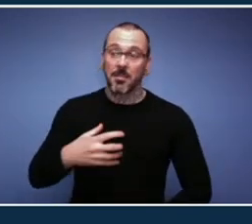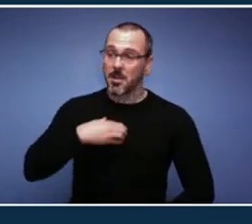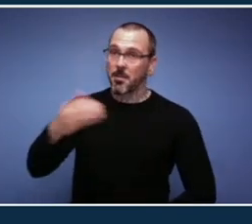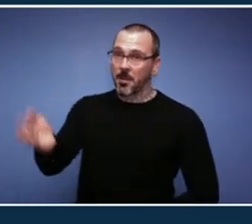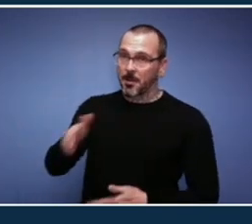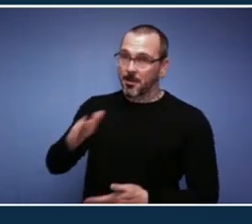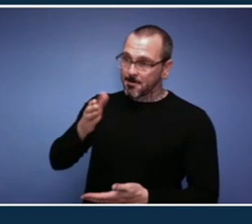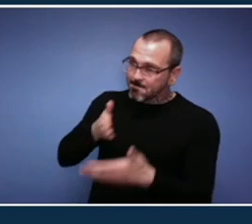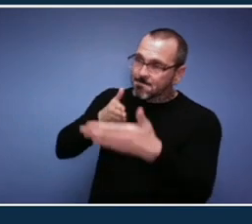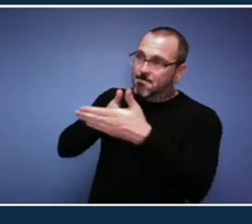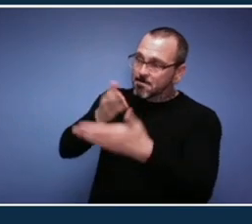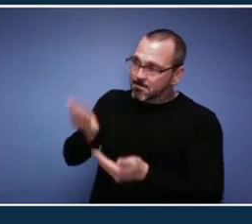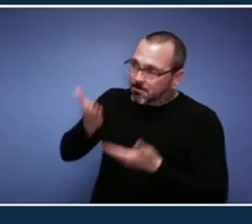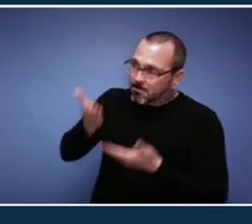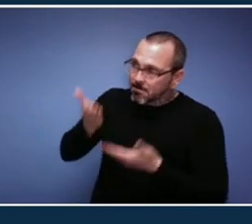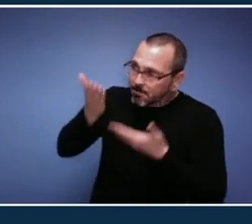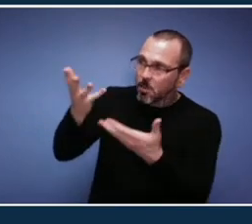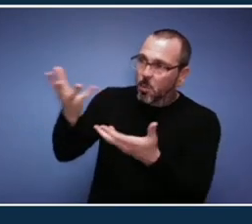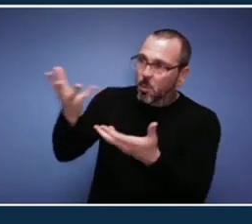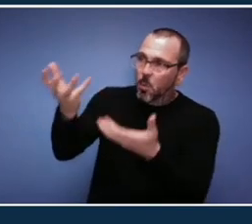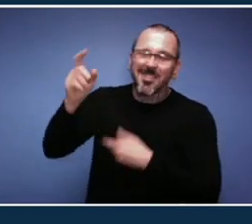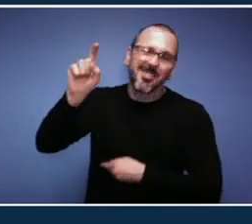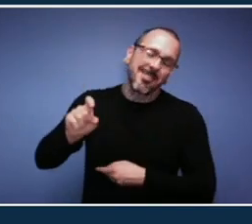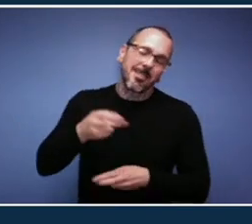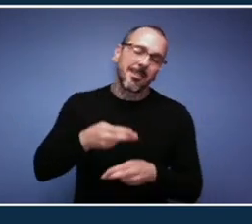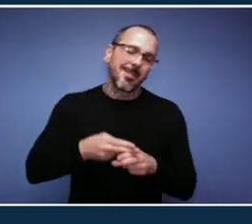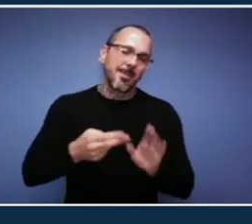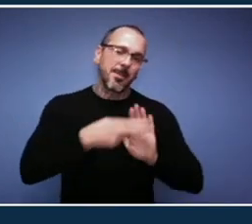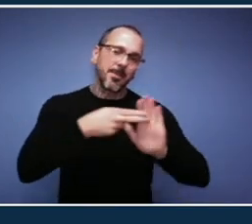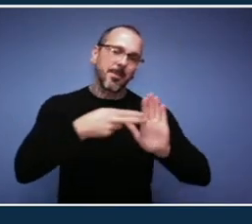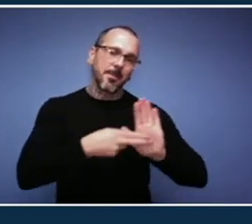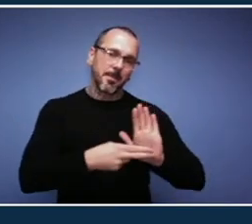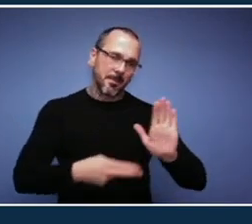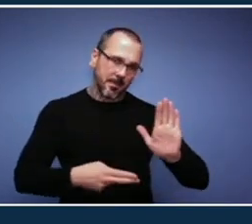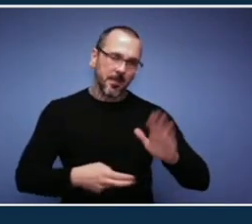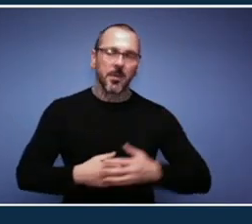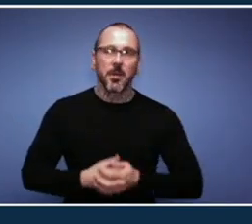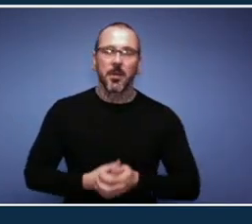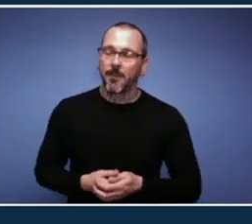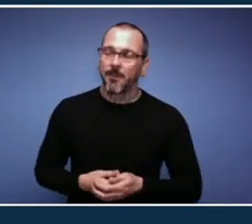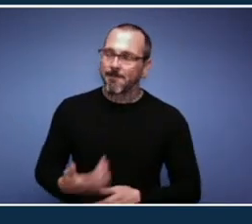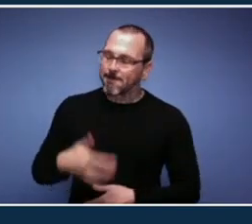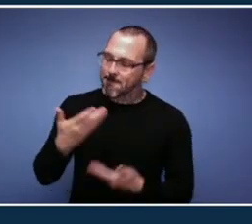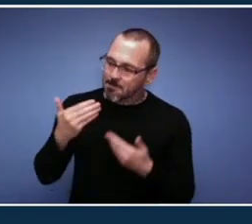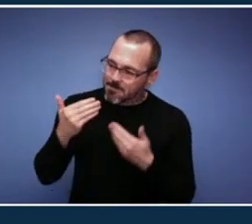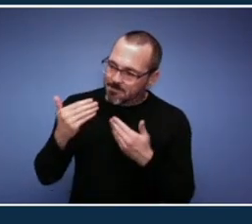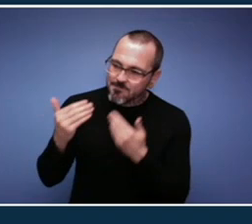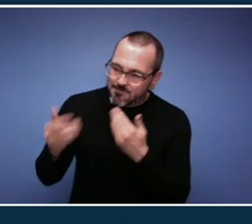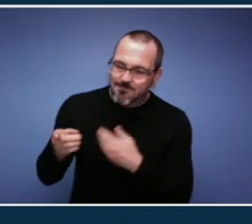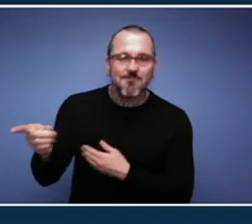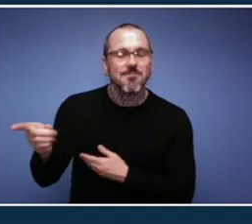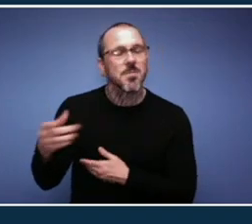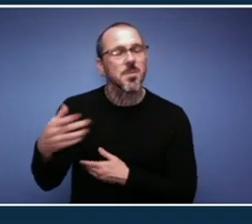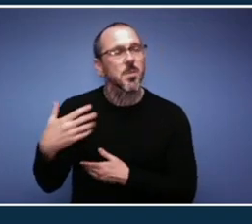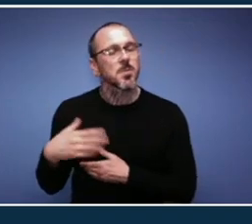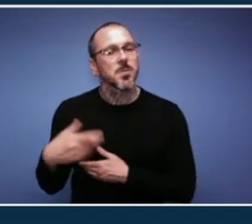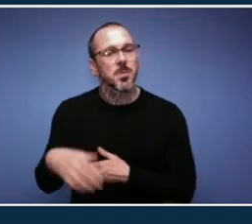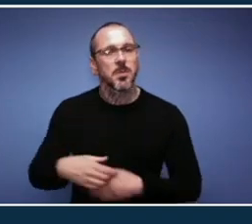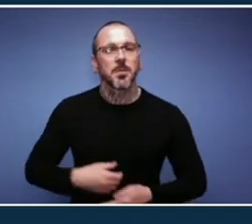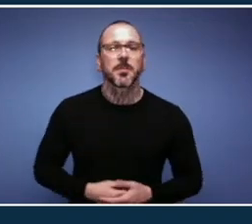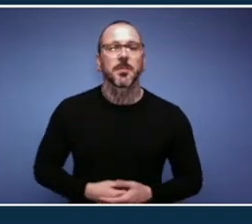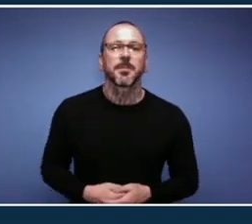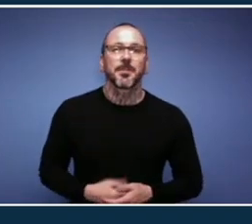forward. So we owe them a great debt, and so to other hundreds of other disabled